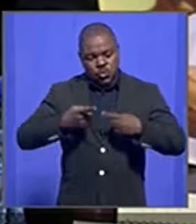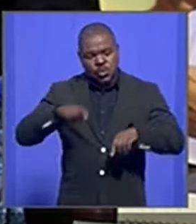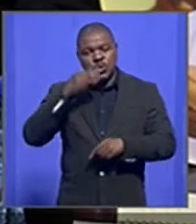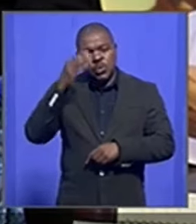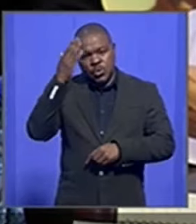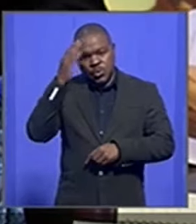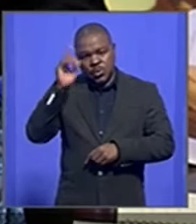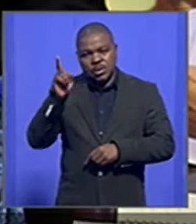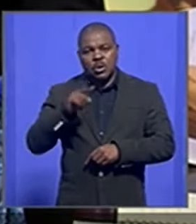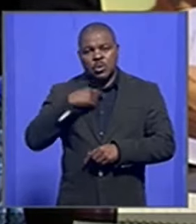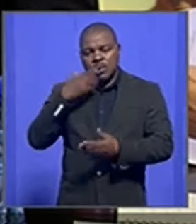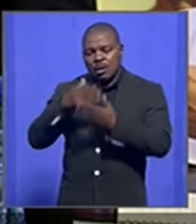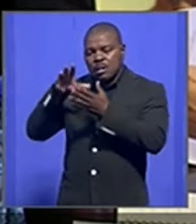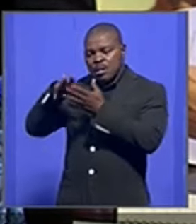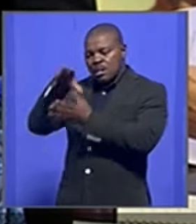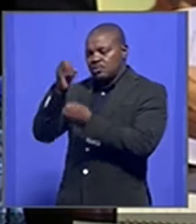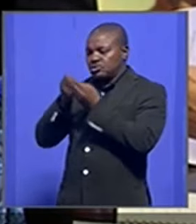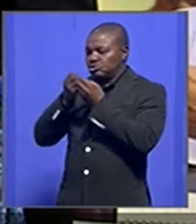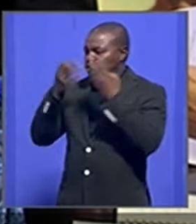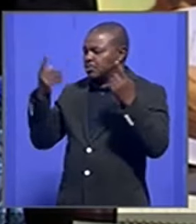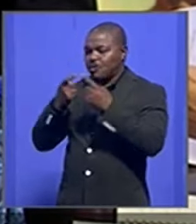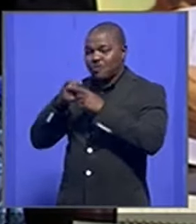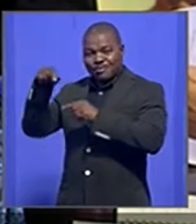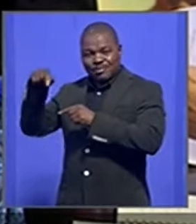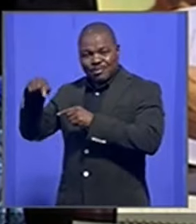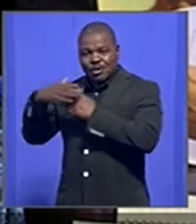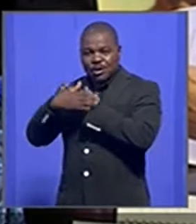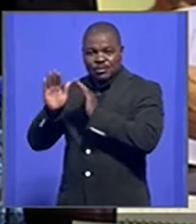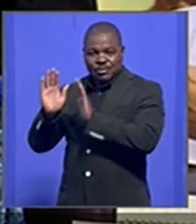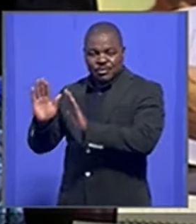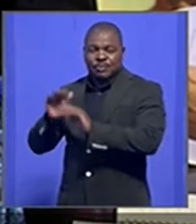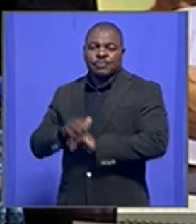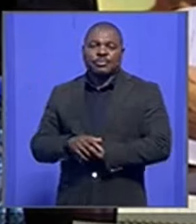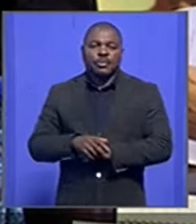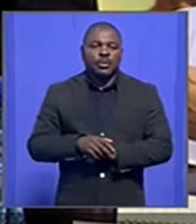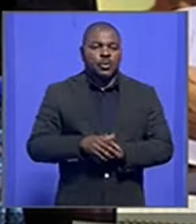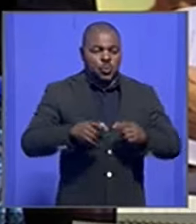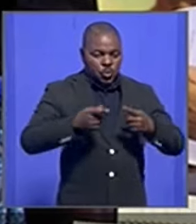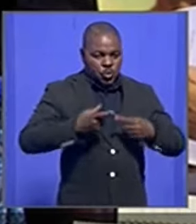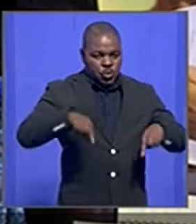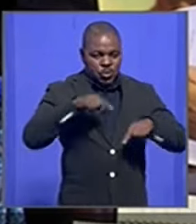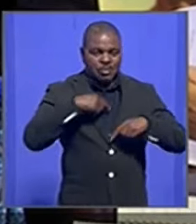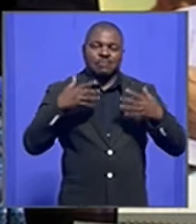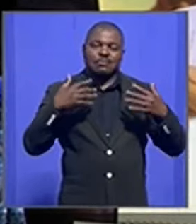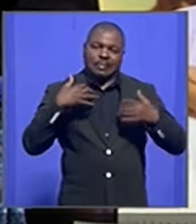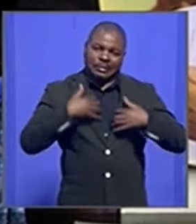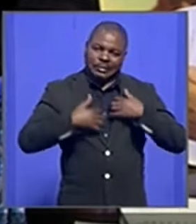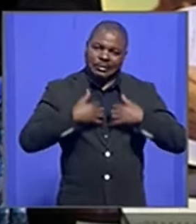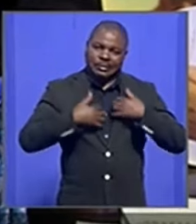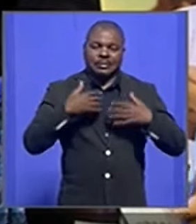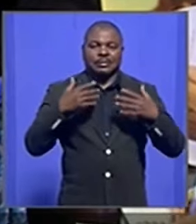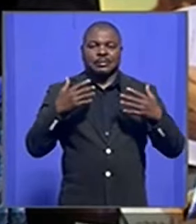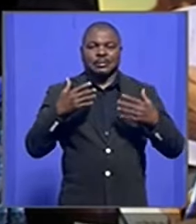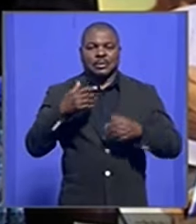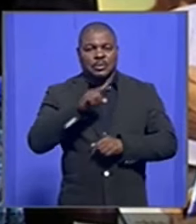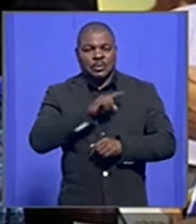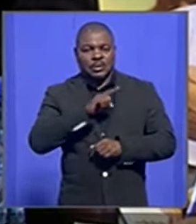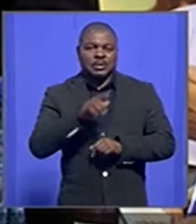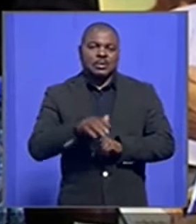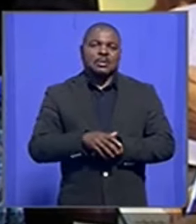we have a lot to learn from Vietnam. And we are delighted that we have such